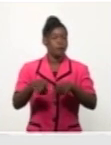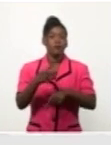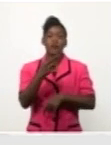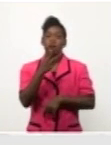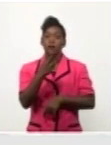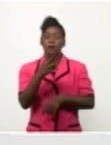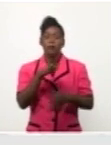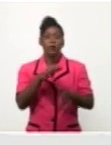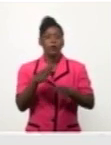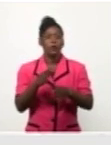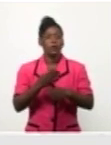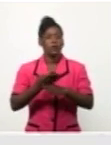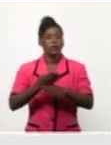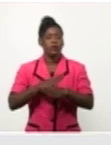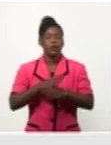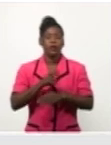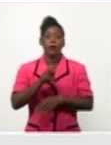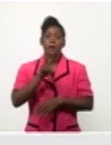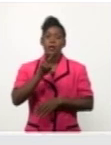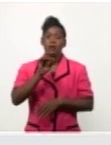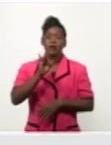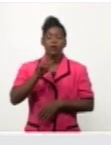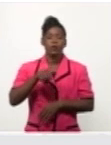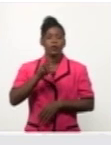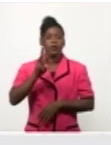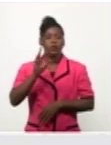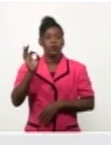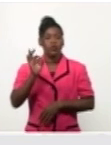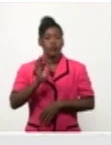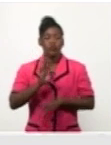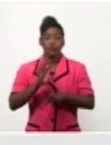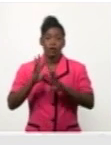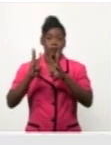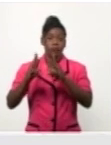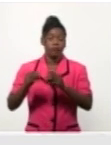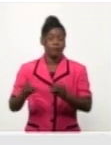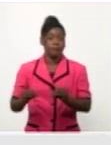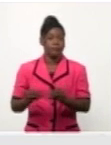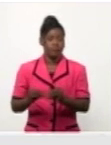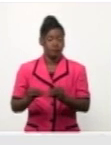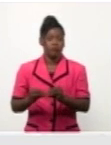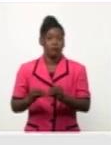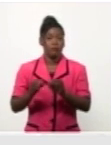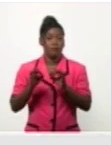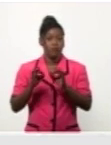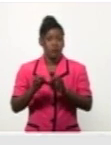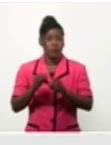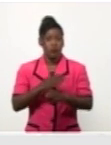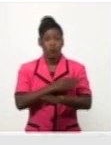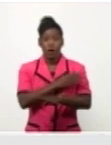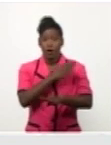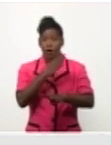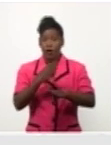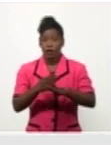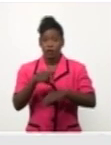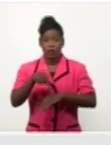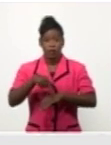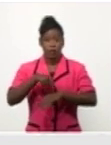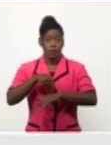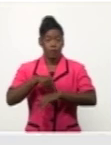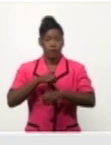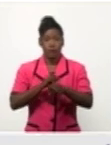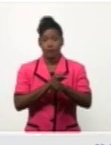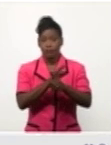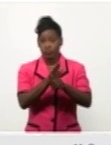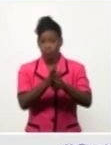This is 3 is 27.3% of, and there are already in the